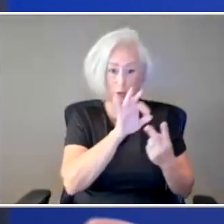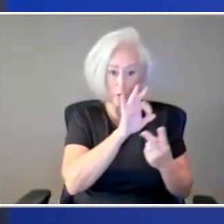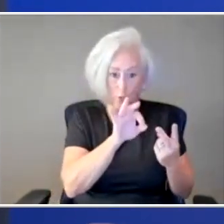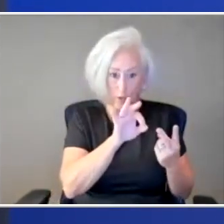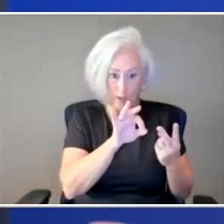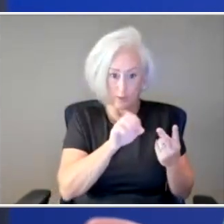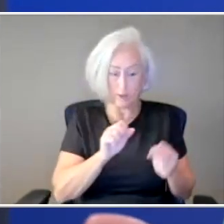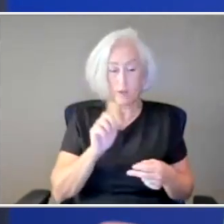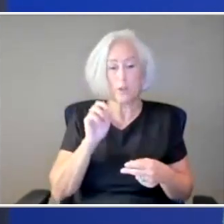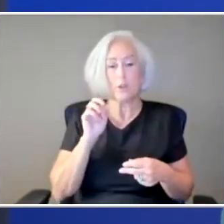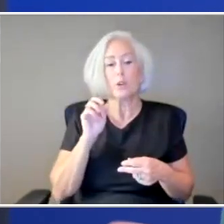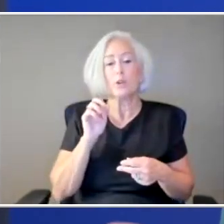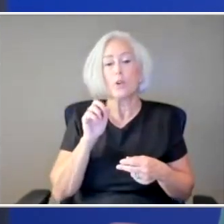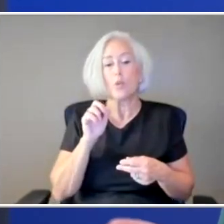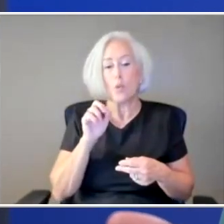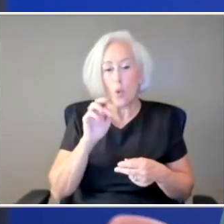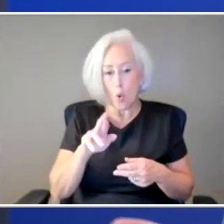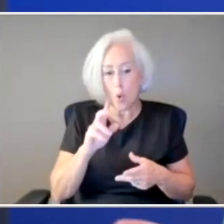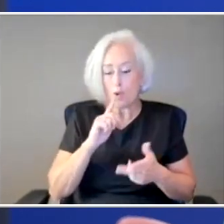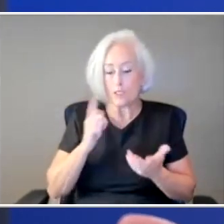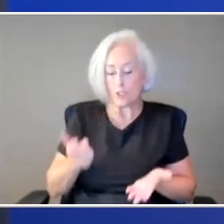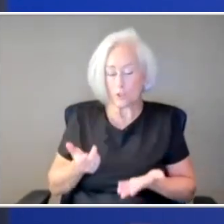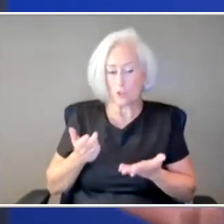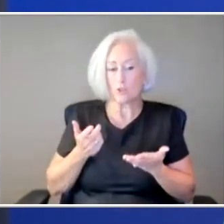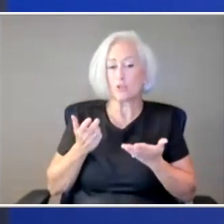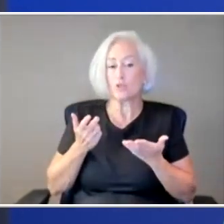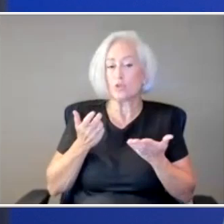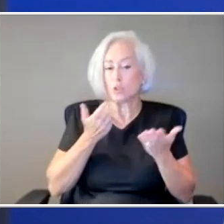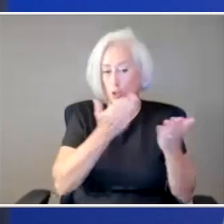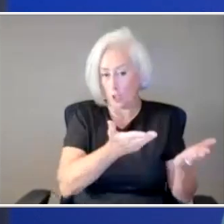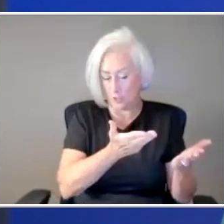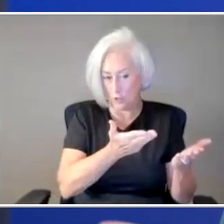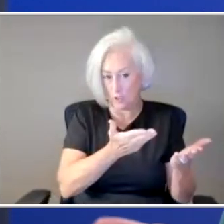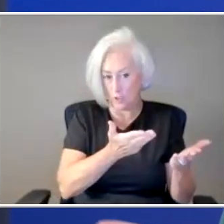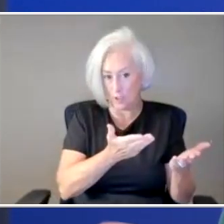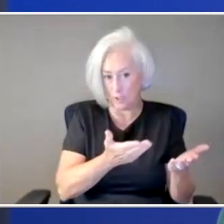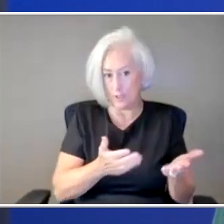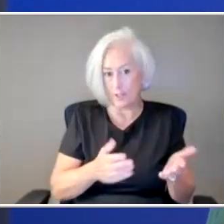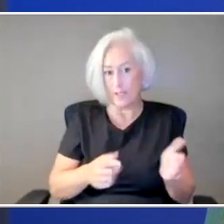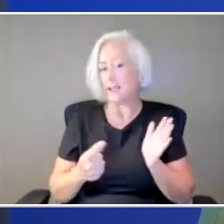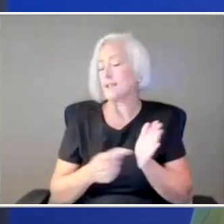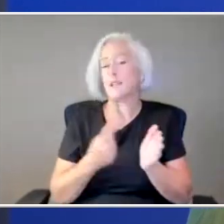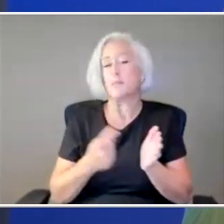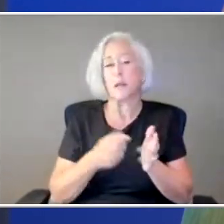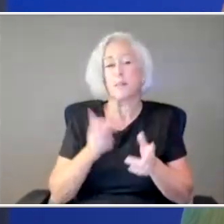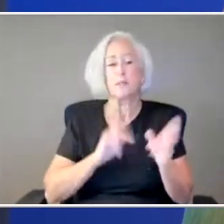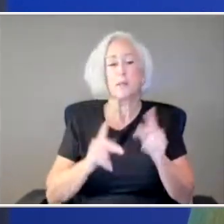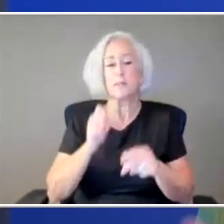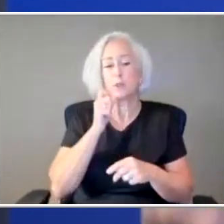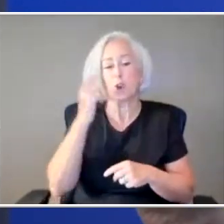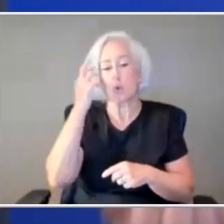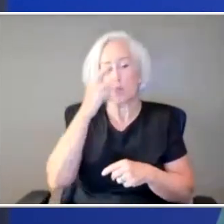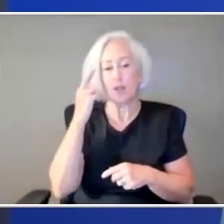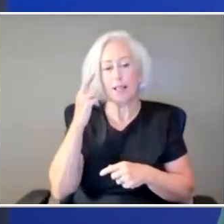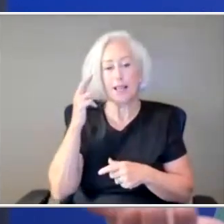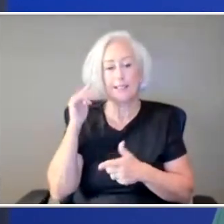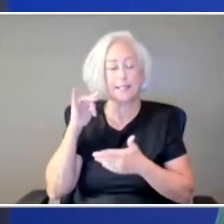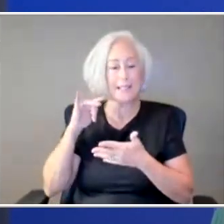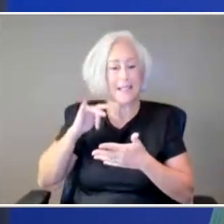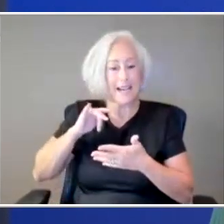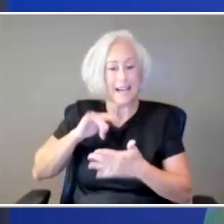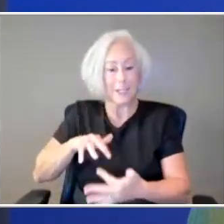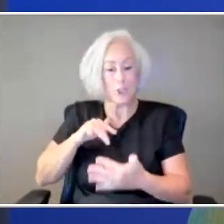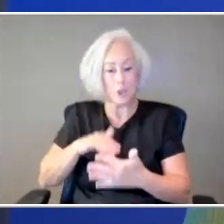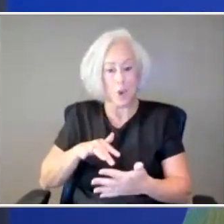what she suggested that I try. And the nice part is, I don't think people realize with trials, it's not that one's hidden and you don't know if you're going to